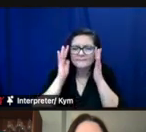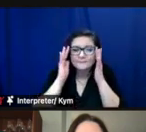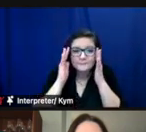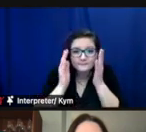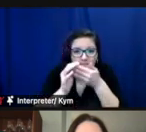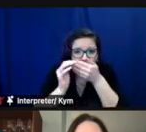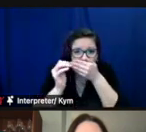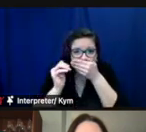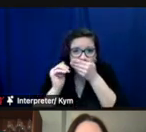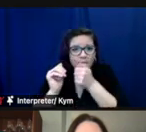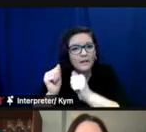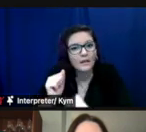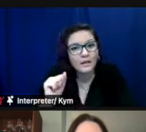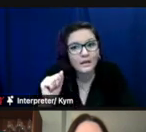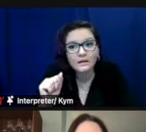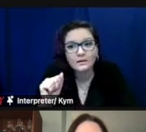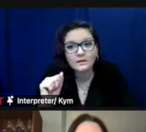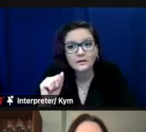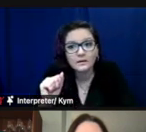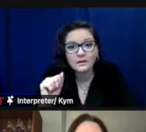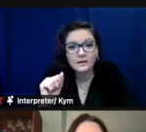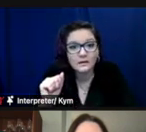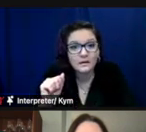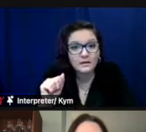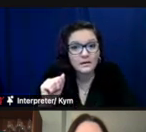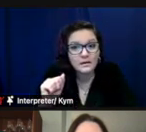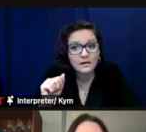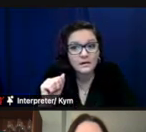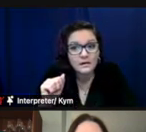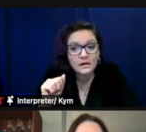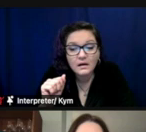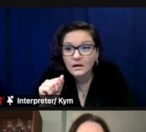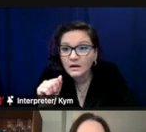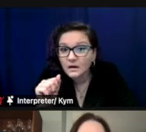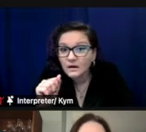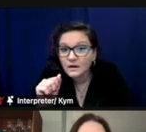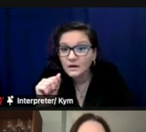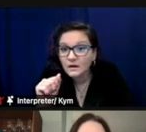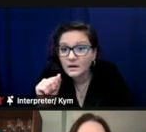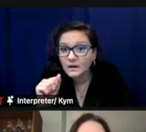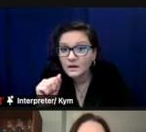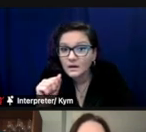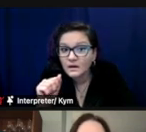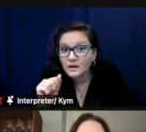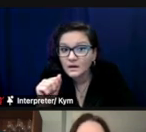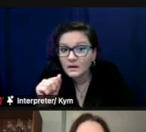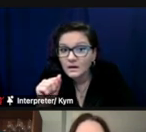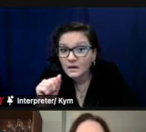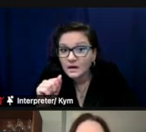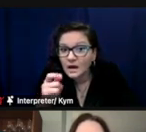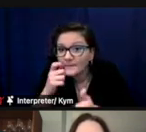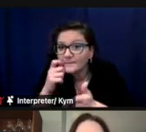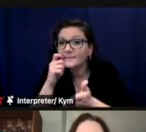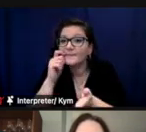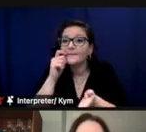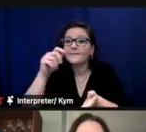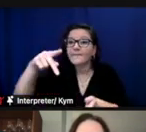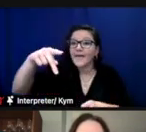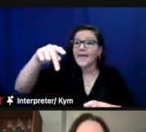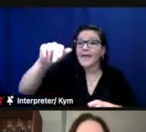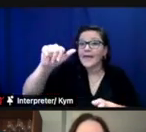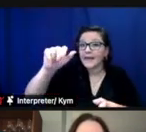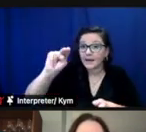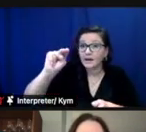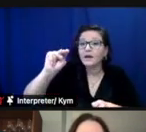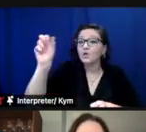You had to carry Yep. a pan. A pan, yep. You might take some things to cook